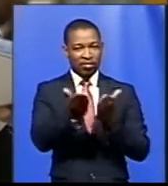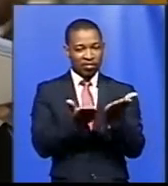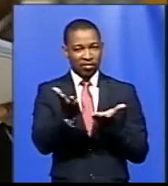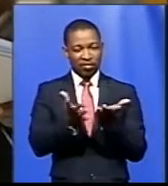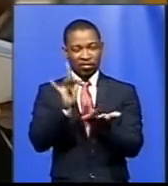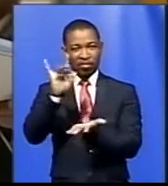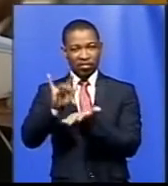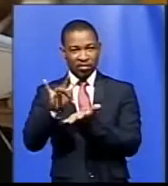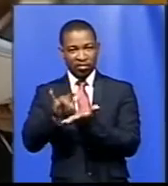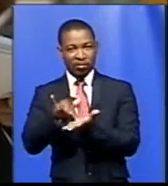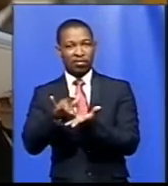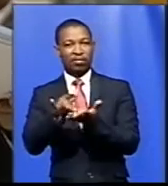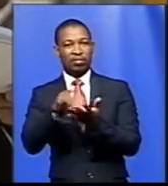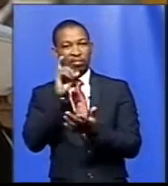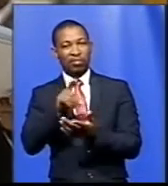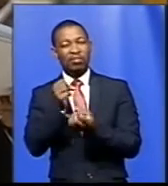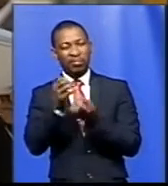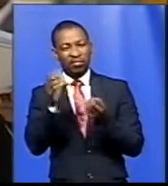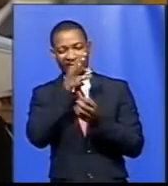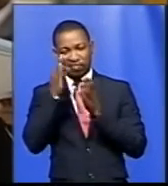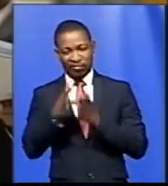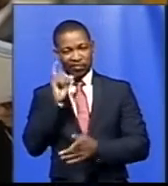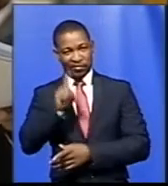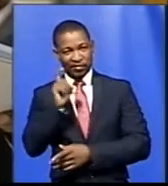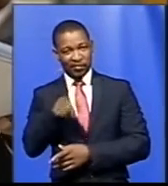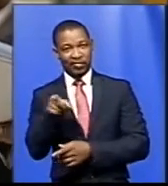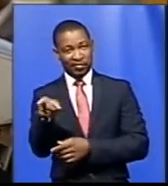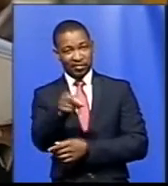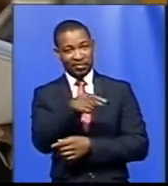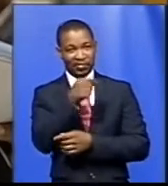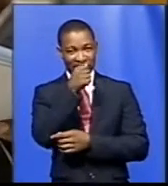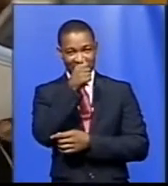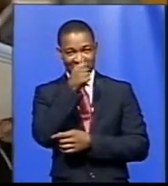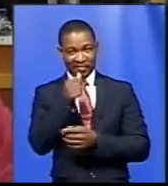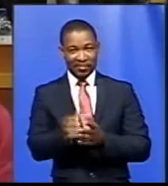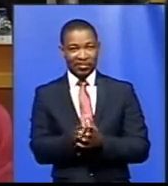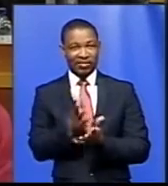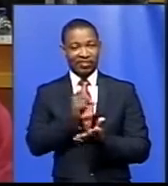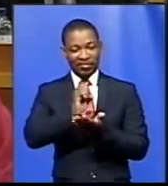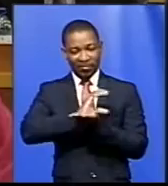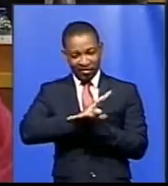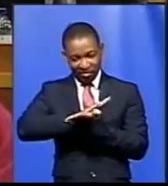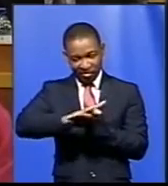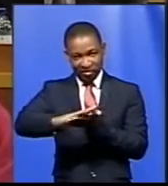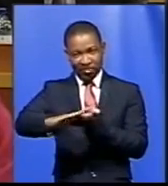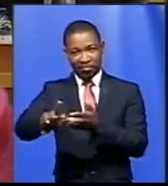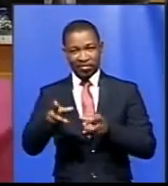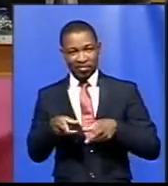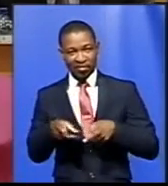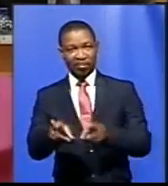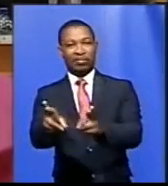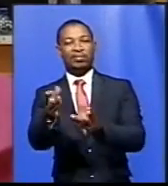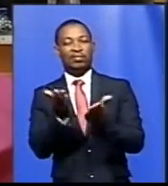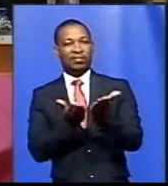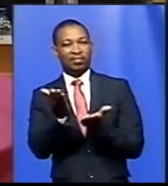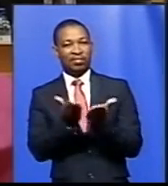centers needed by most farmers here in this house, and grading of roads